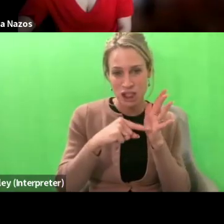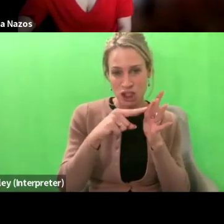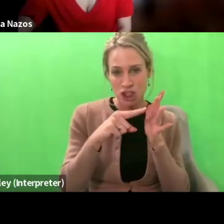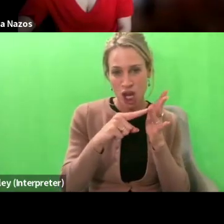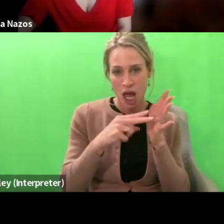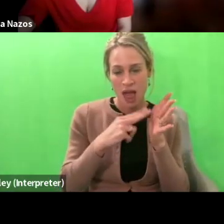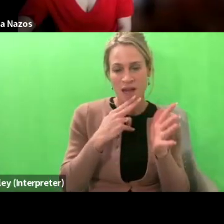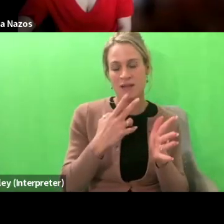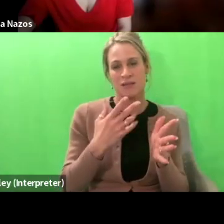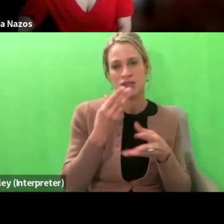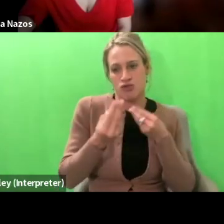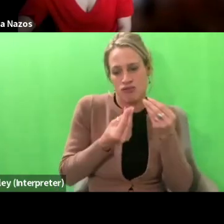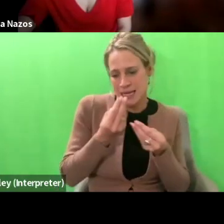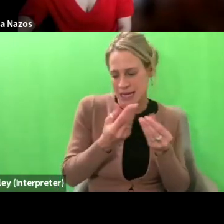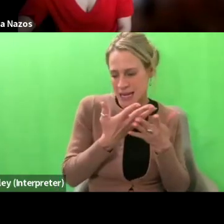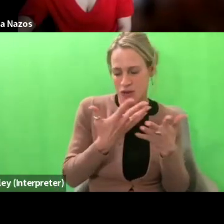about fatherhood and